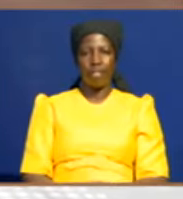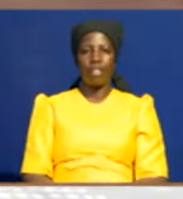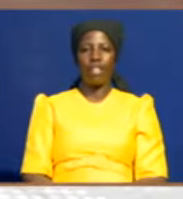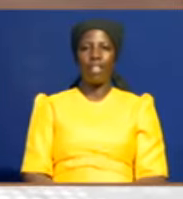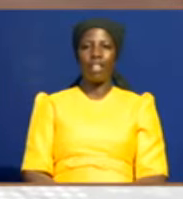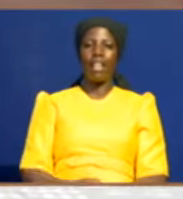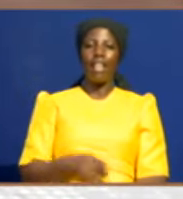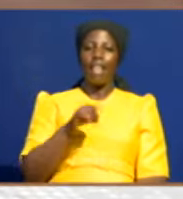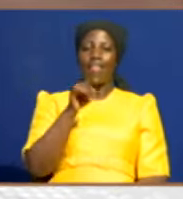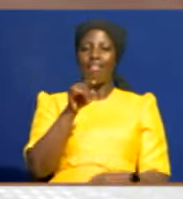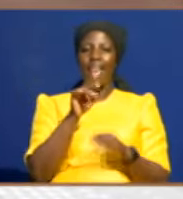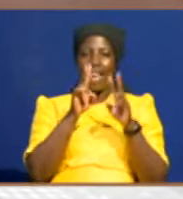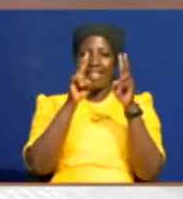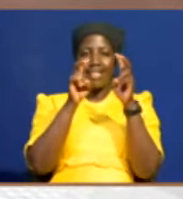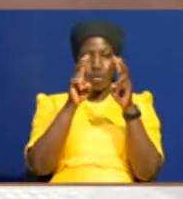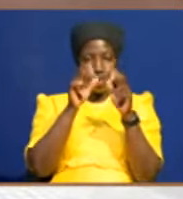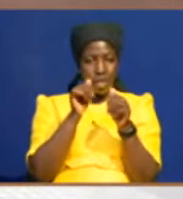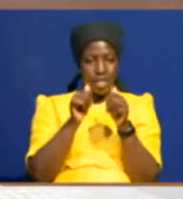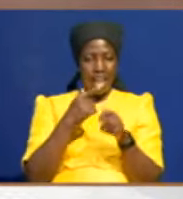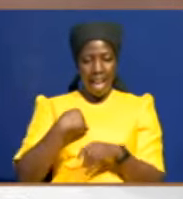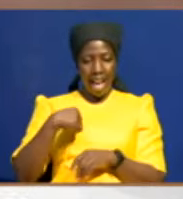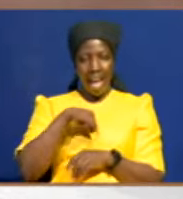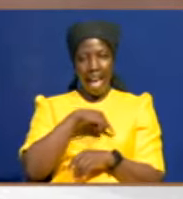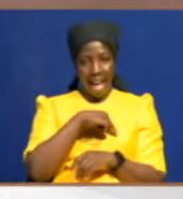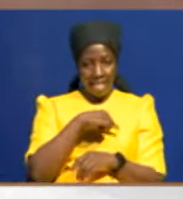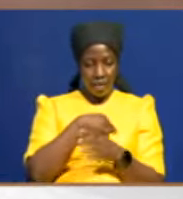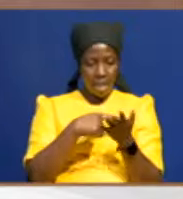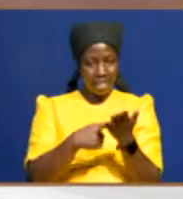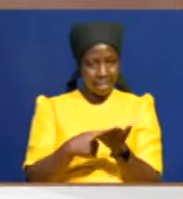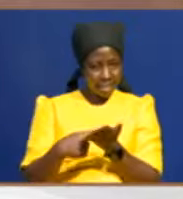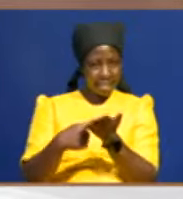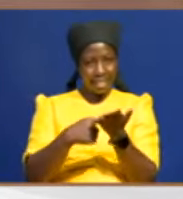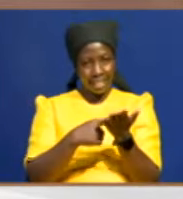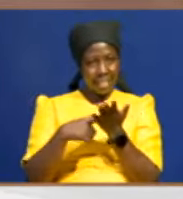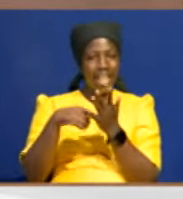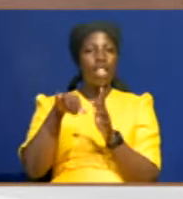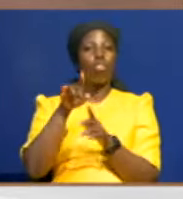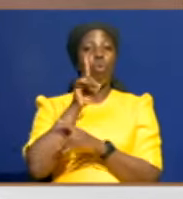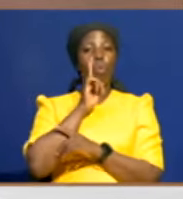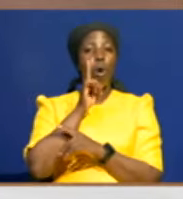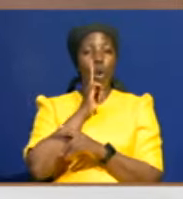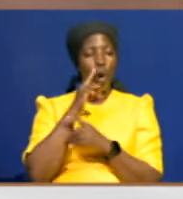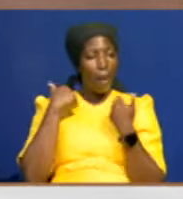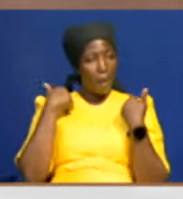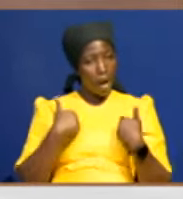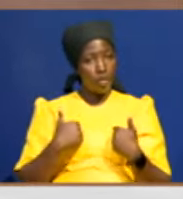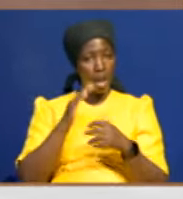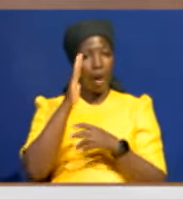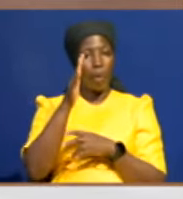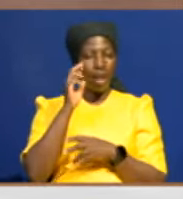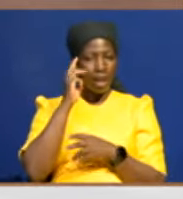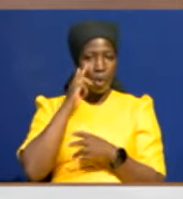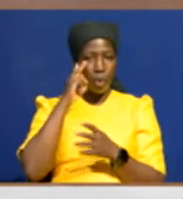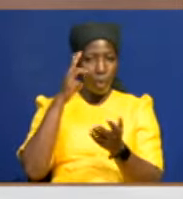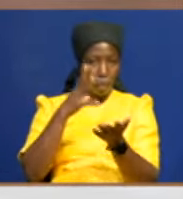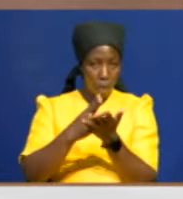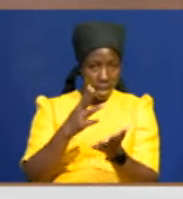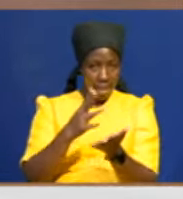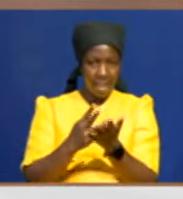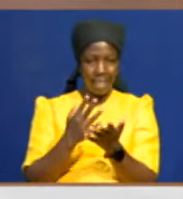These are the issues which we will be discussing also tomorrow. Tomorrow I will witness